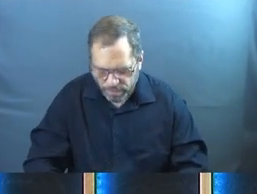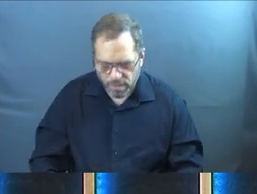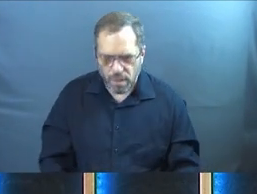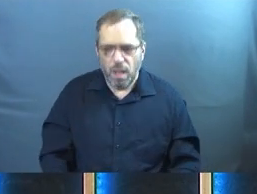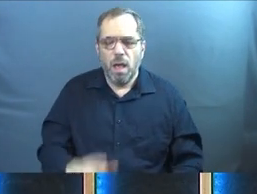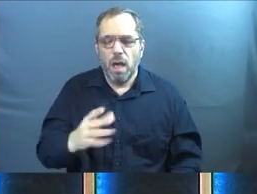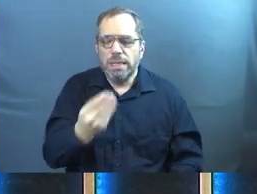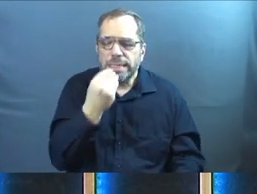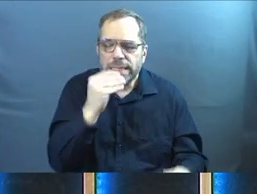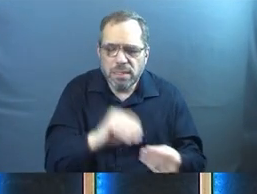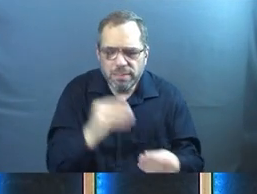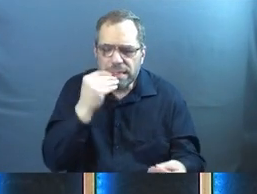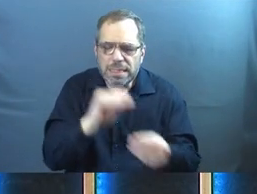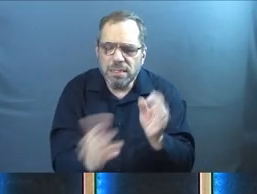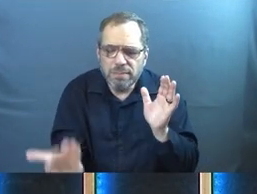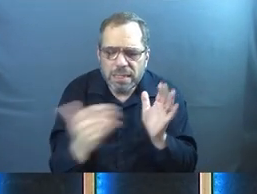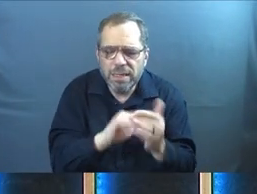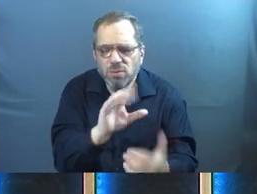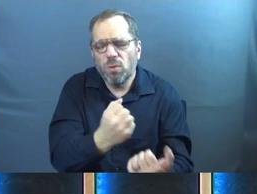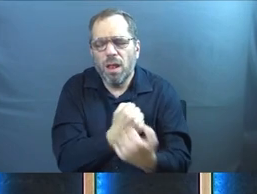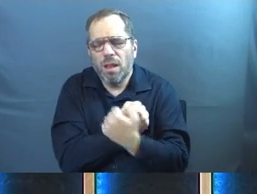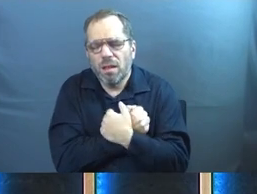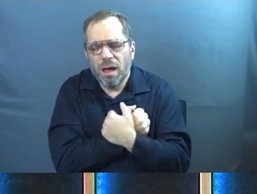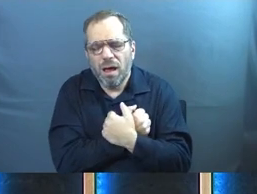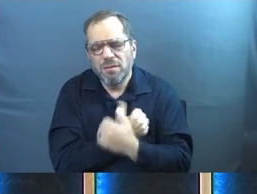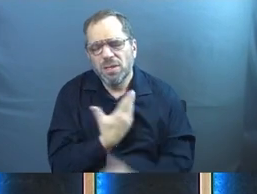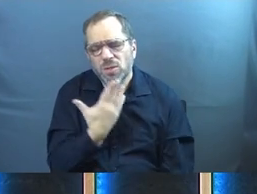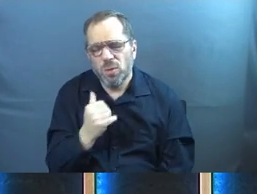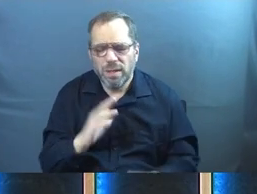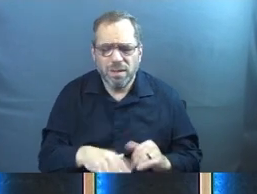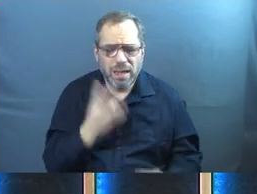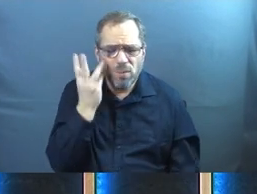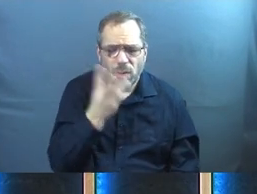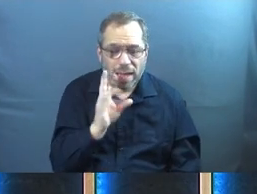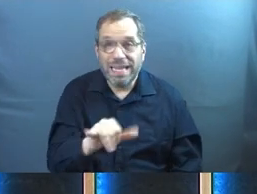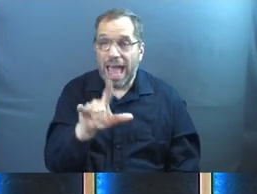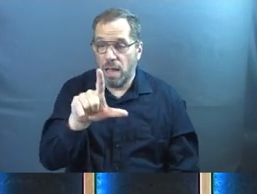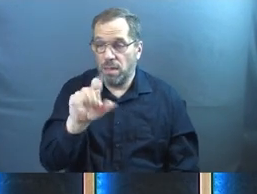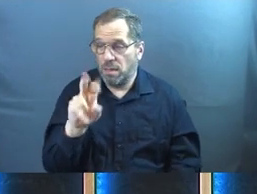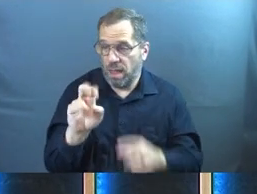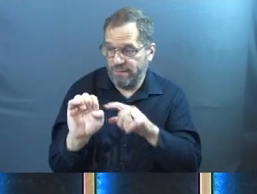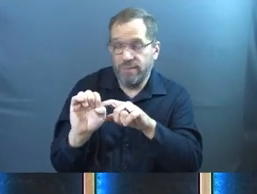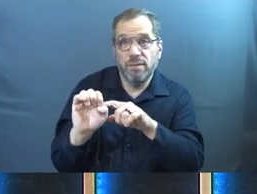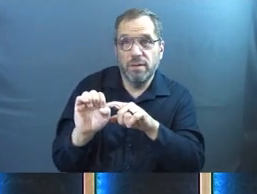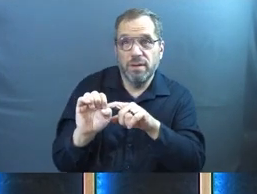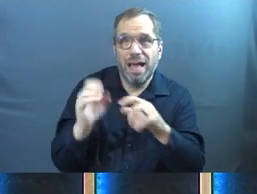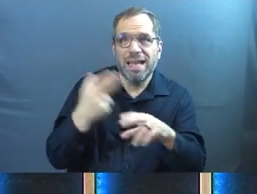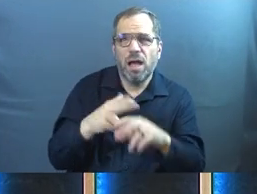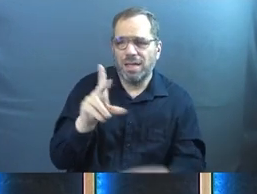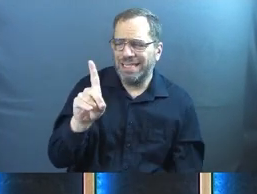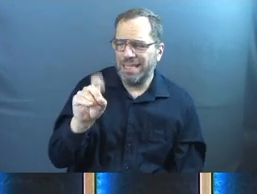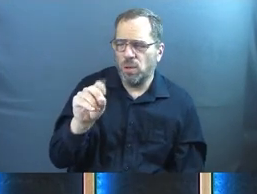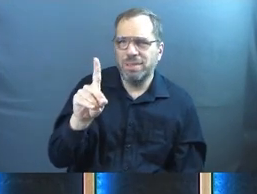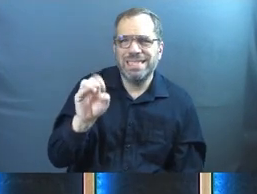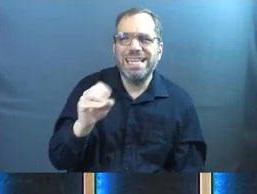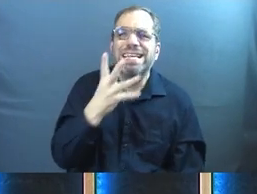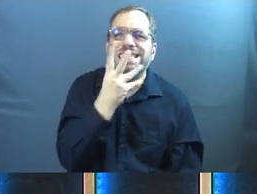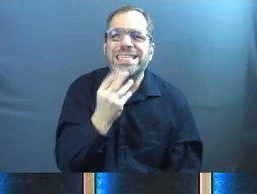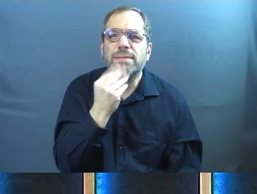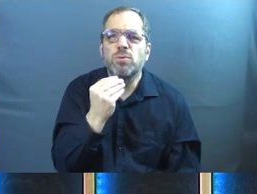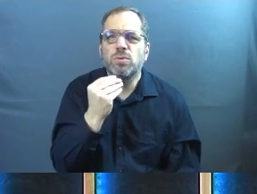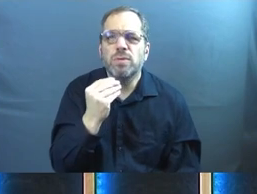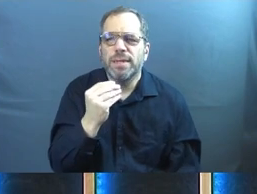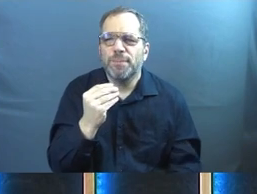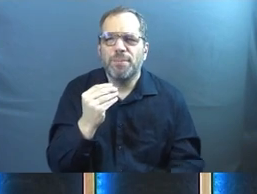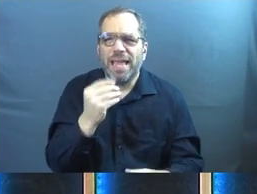She says, kiss me and kiss me again, for your love is sweeter than wine. And that word love there is, it's called dode in the Hebrew.